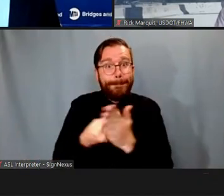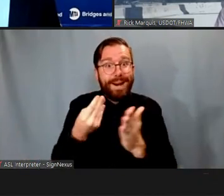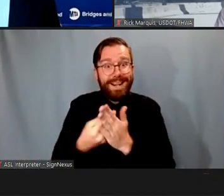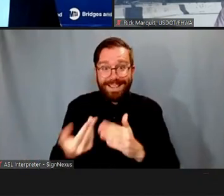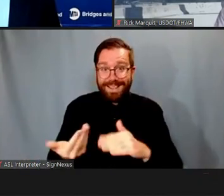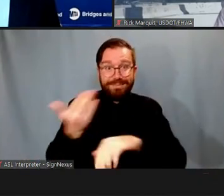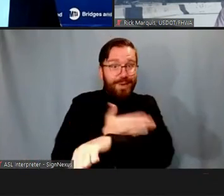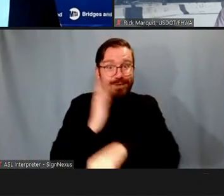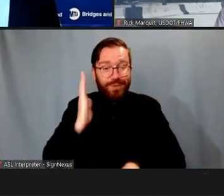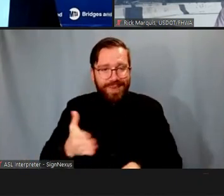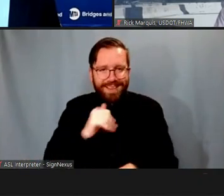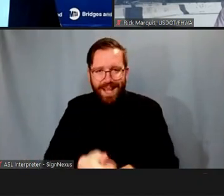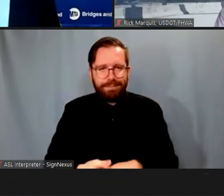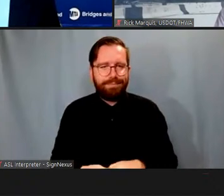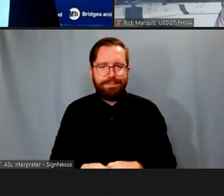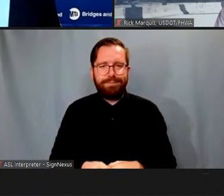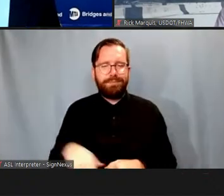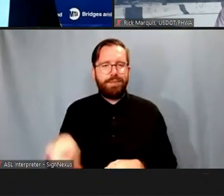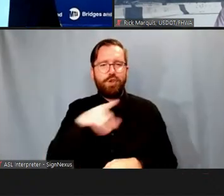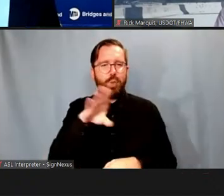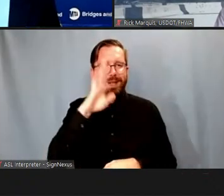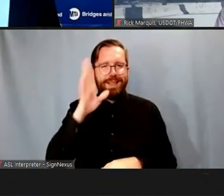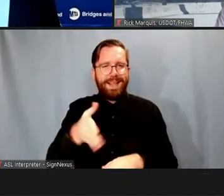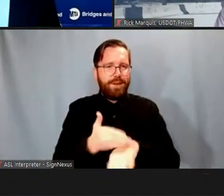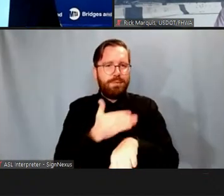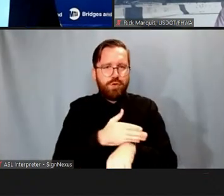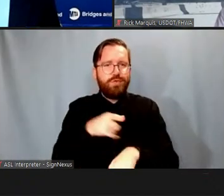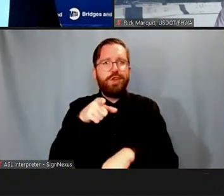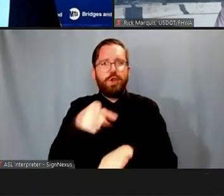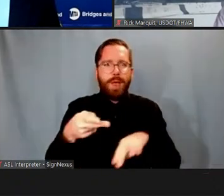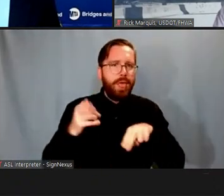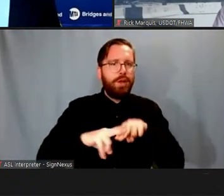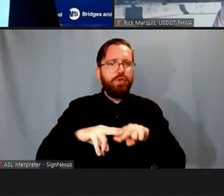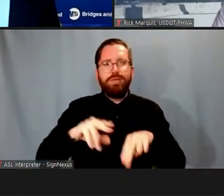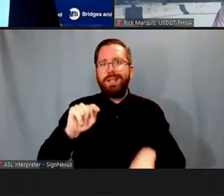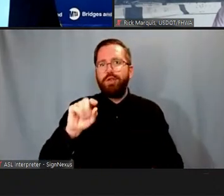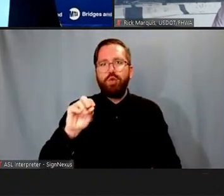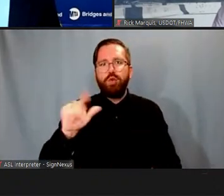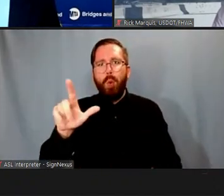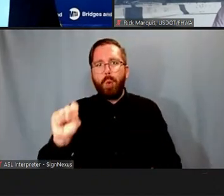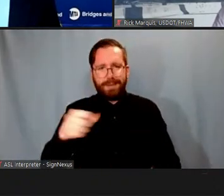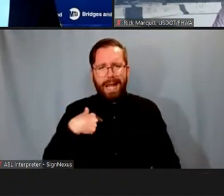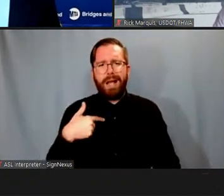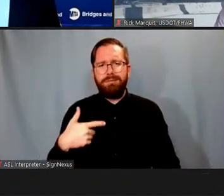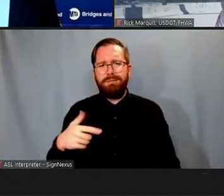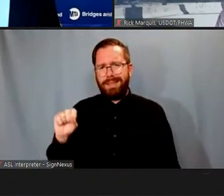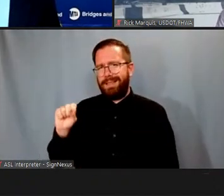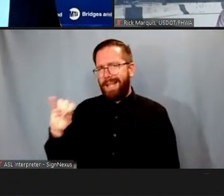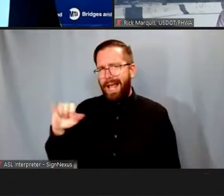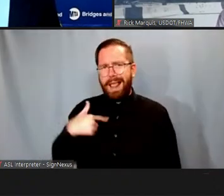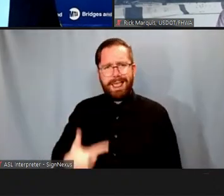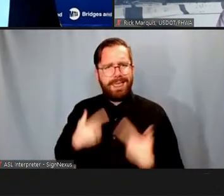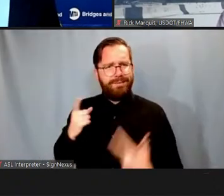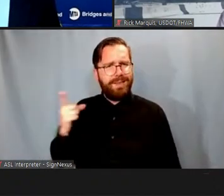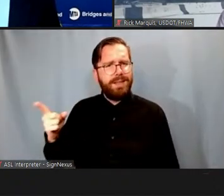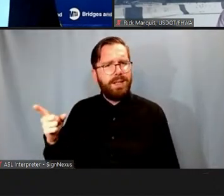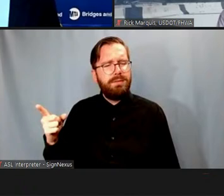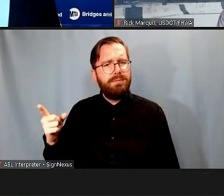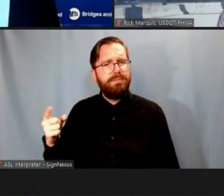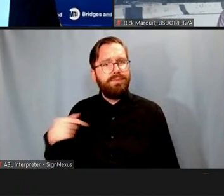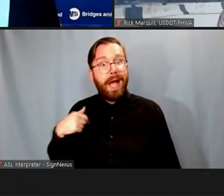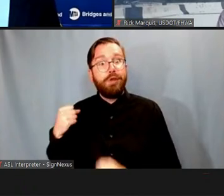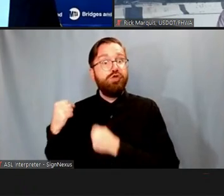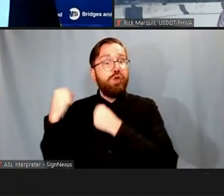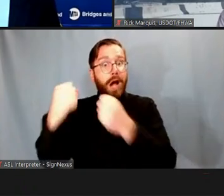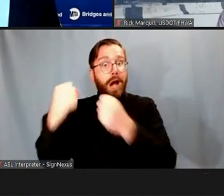put you know you guys increase the tolls i live in staten island i pay three totals before i ever get to the city